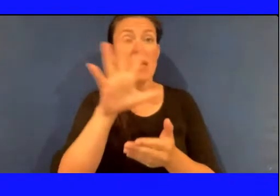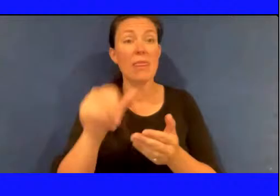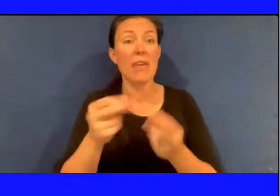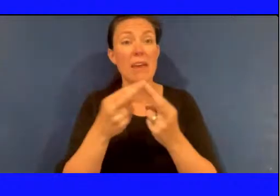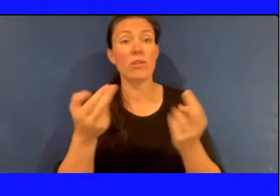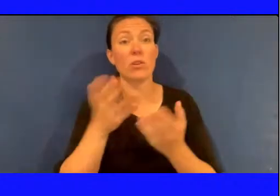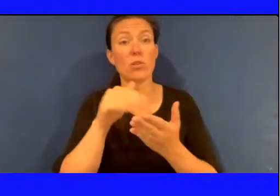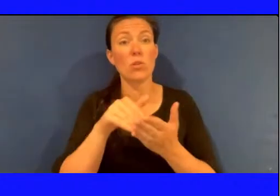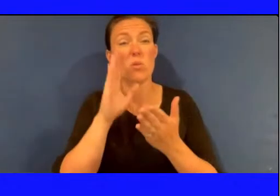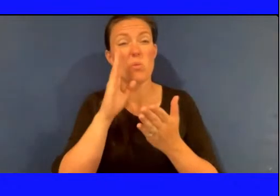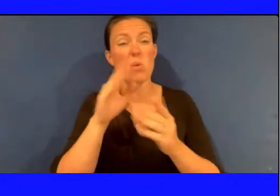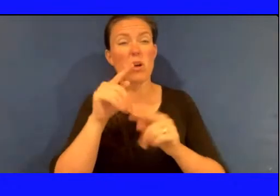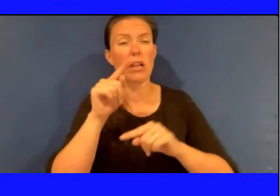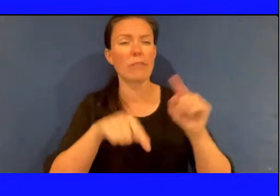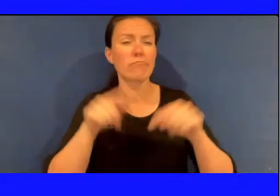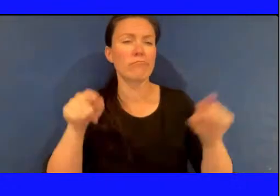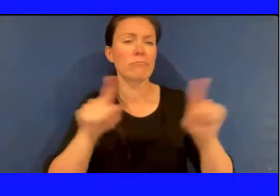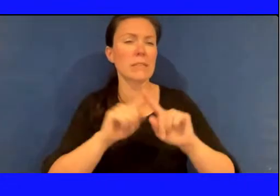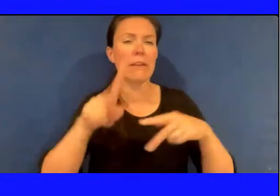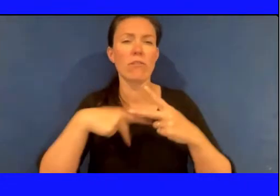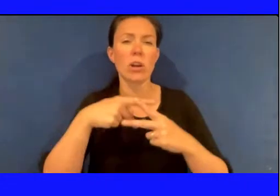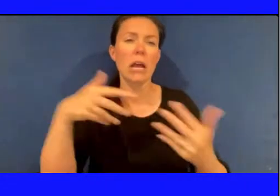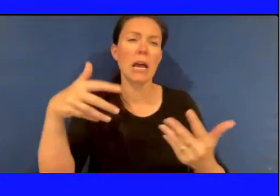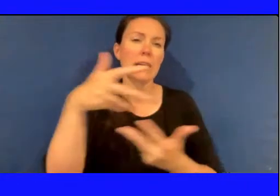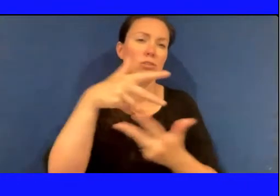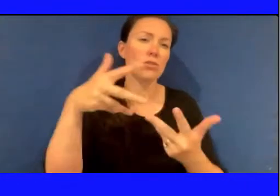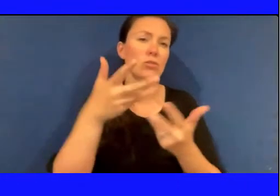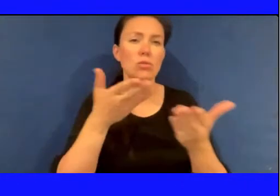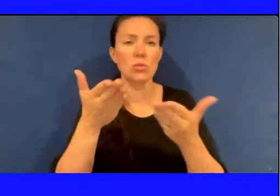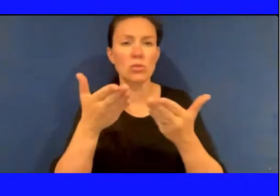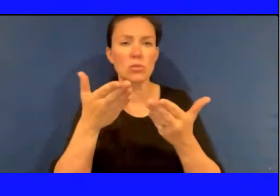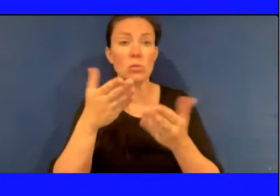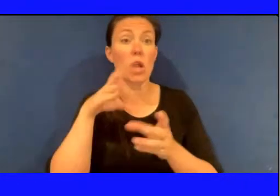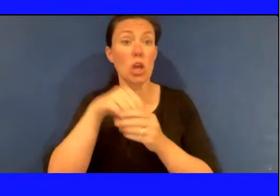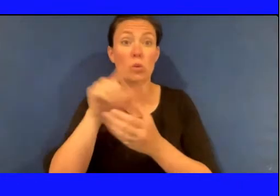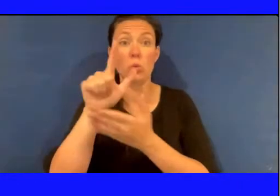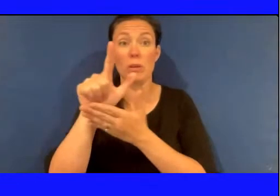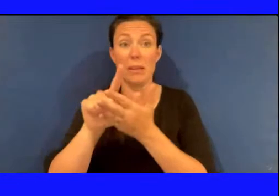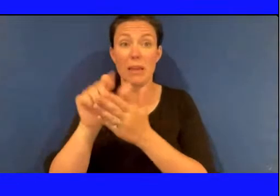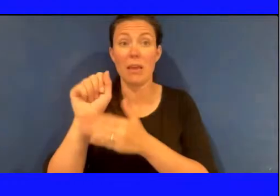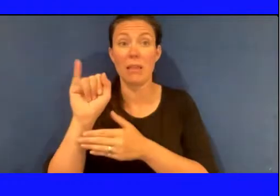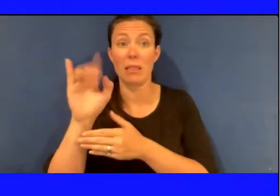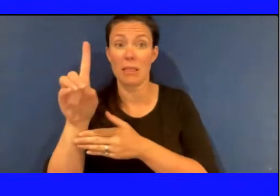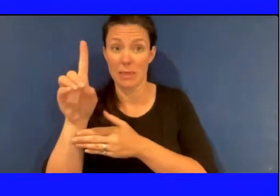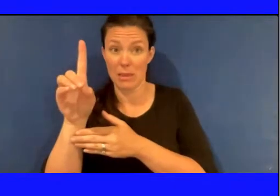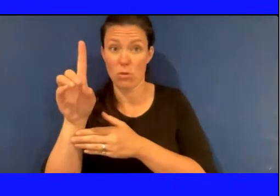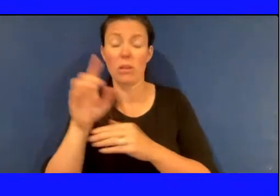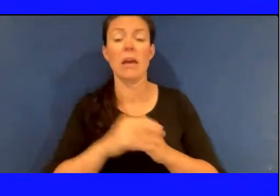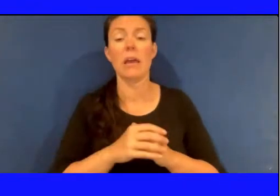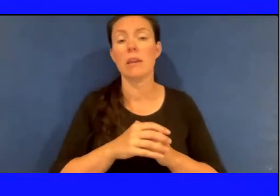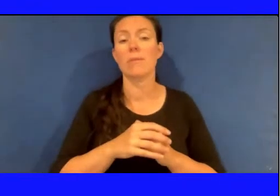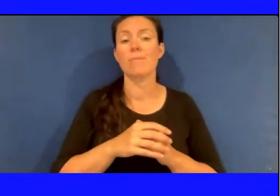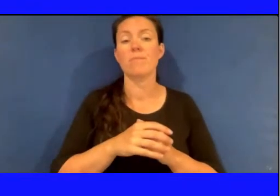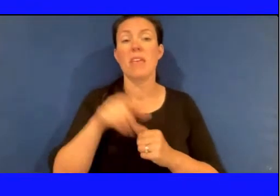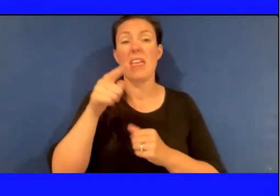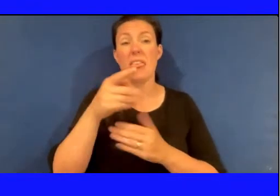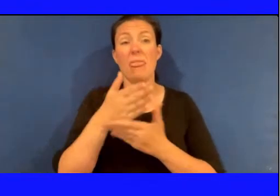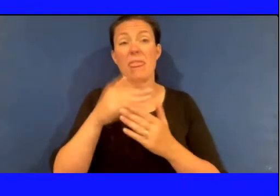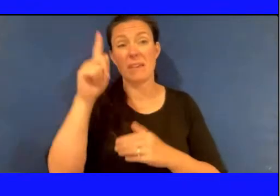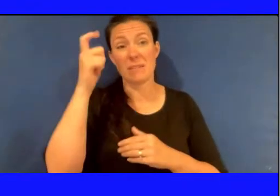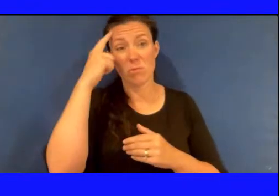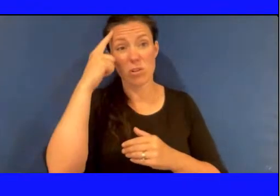providing a range of social services, including legal aid, to the entire community. It happens to be that this part of the Bronx is home to